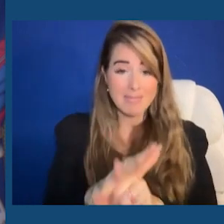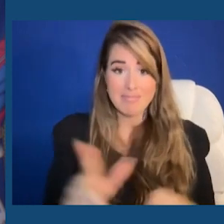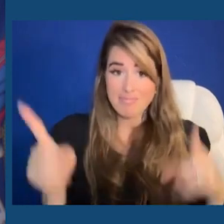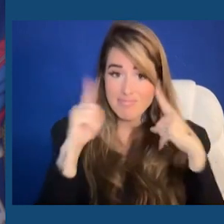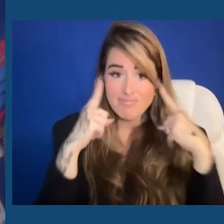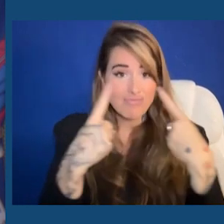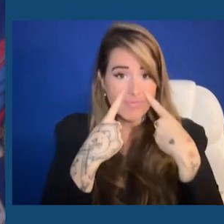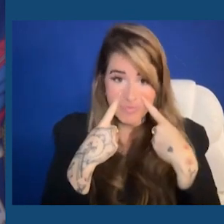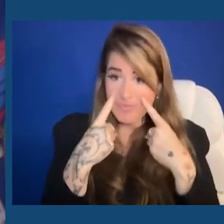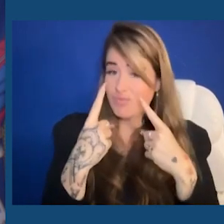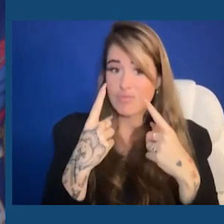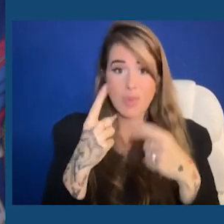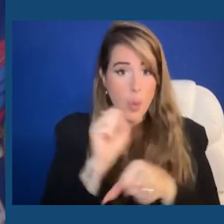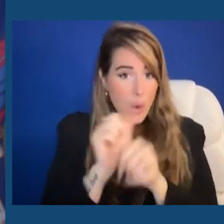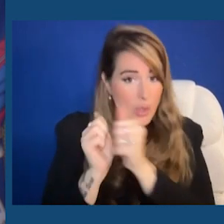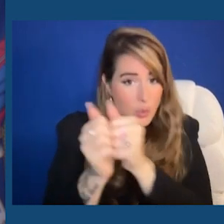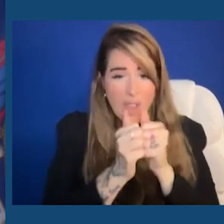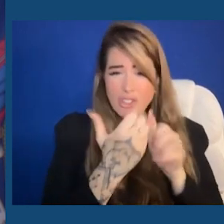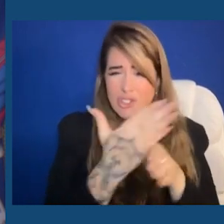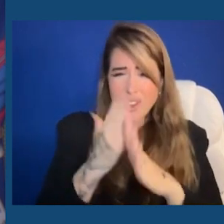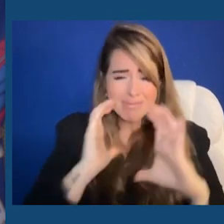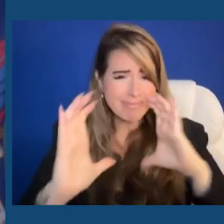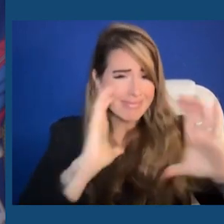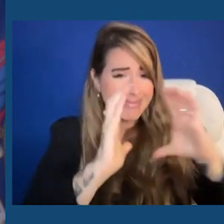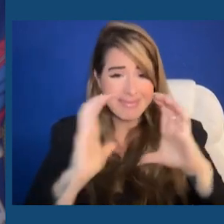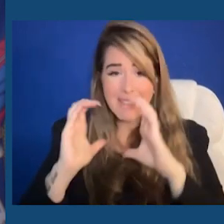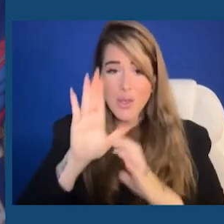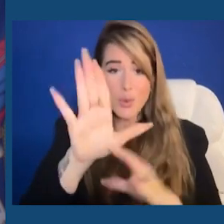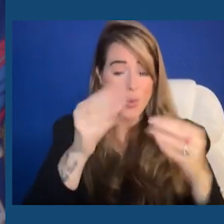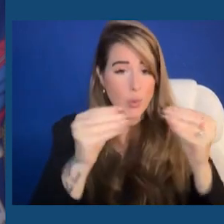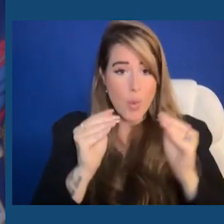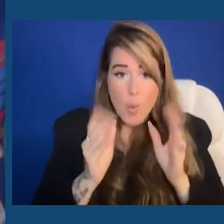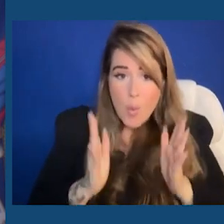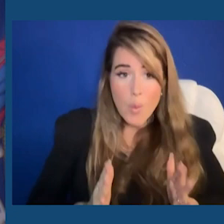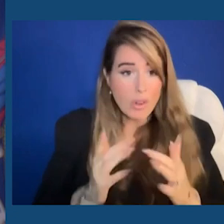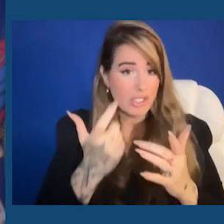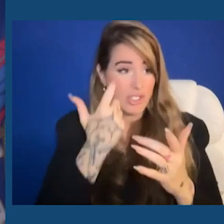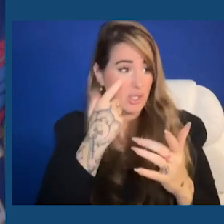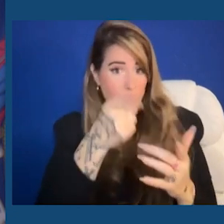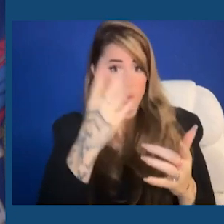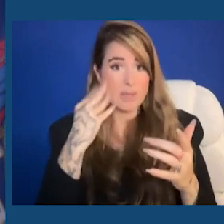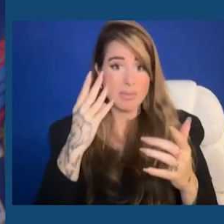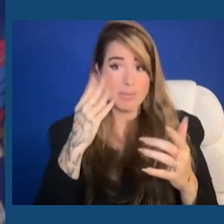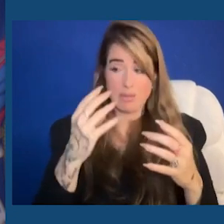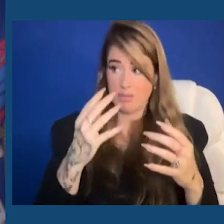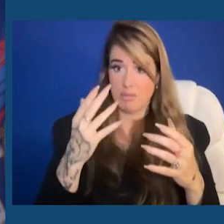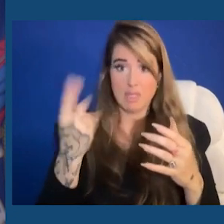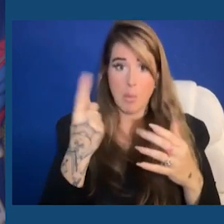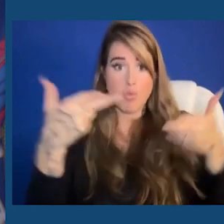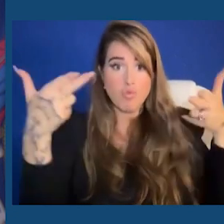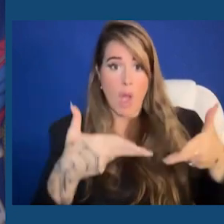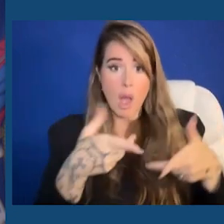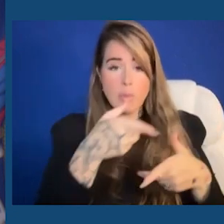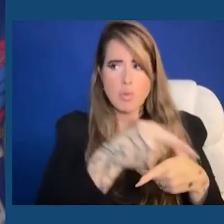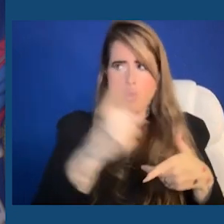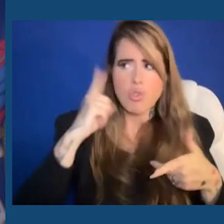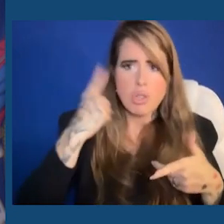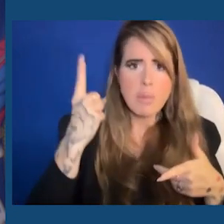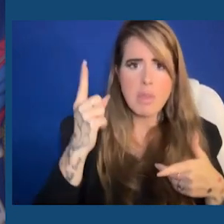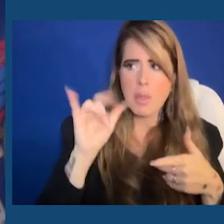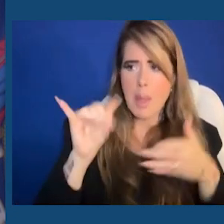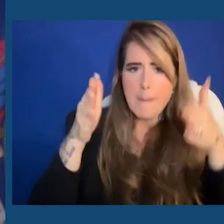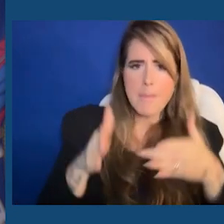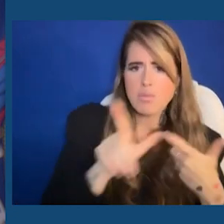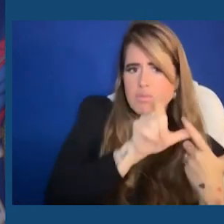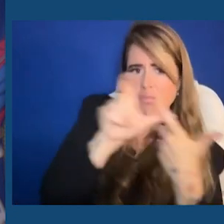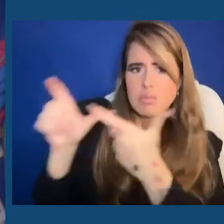working together, sharing information. You're a store owner that was just robbed. You know they're going down the street. You may have overheard something. Let's look